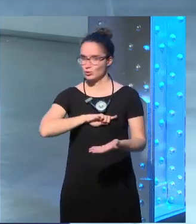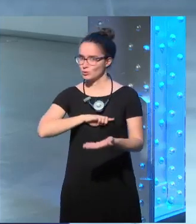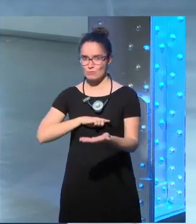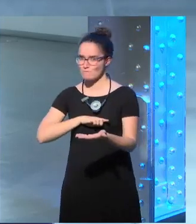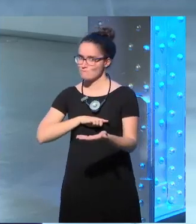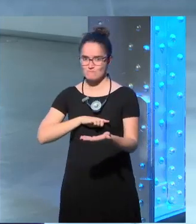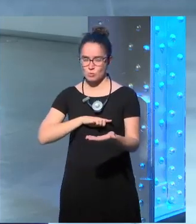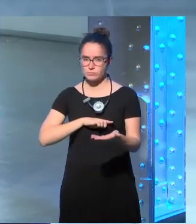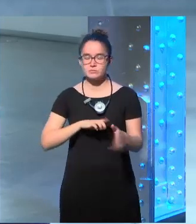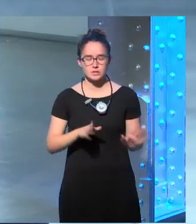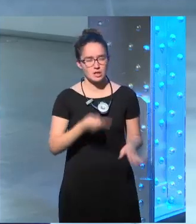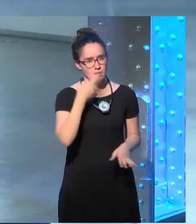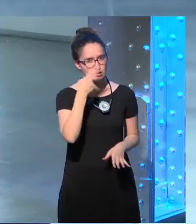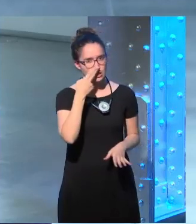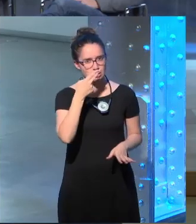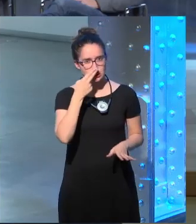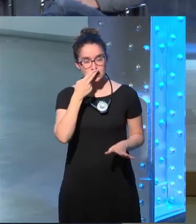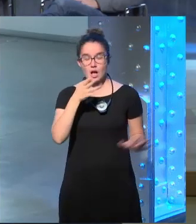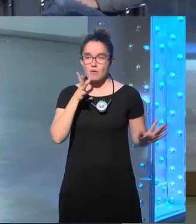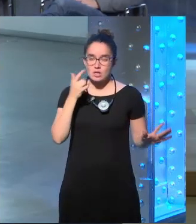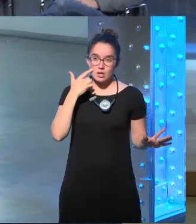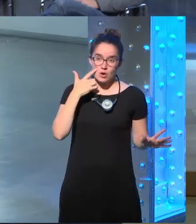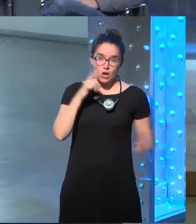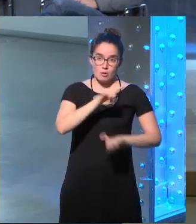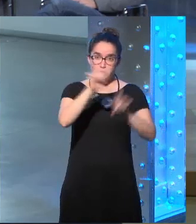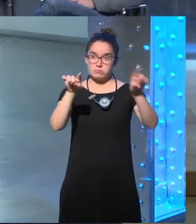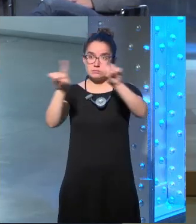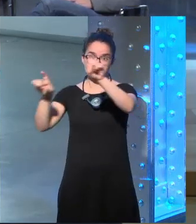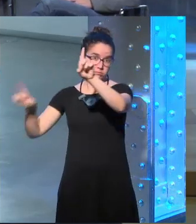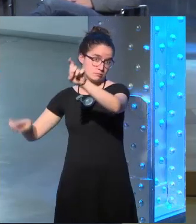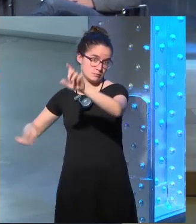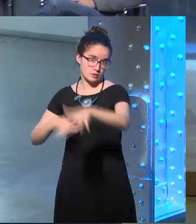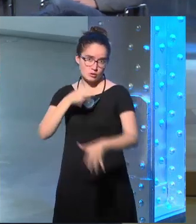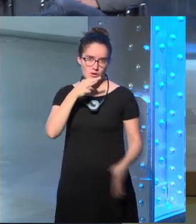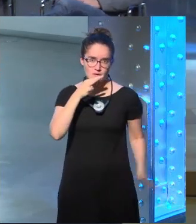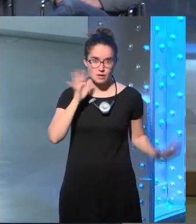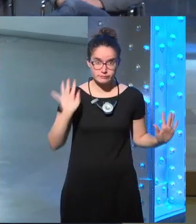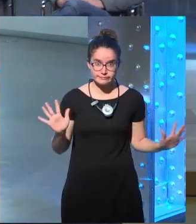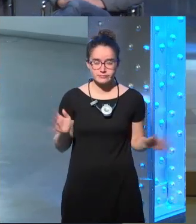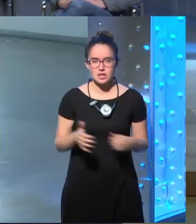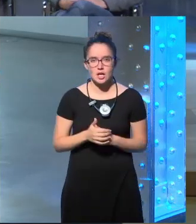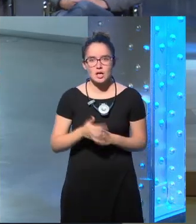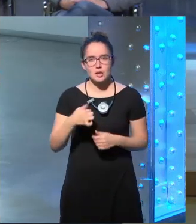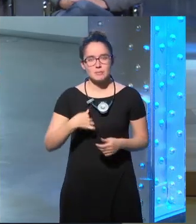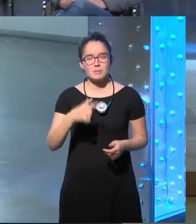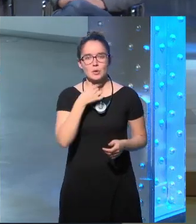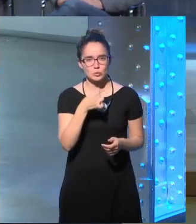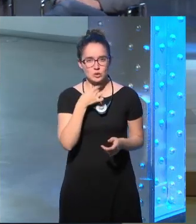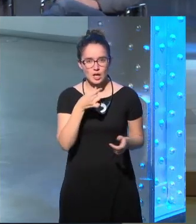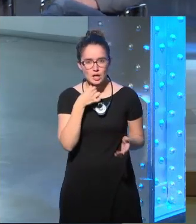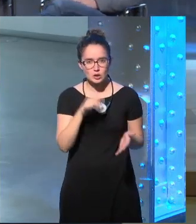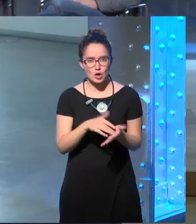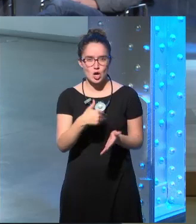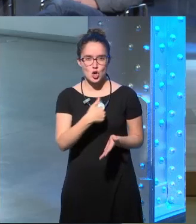requesting, and they're focusing in them more than us. She has opened several questions now. I would